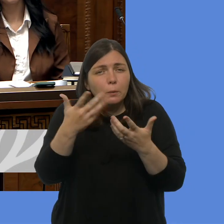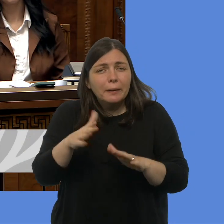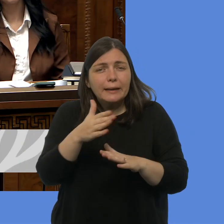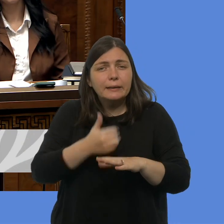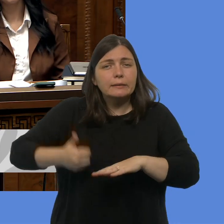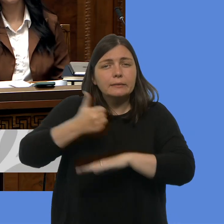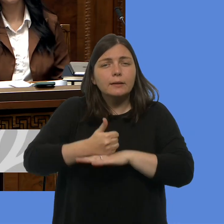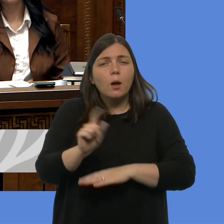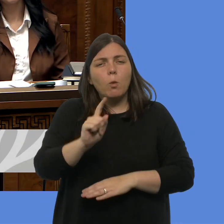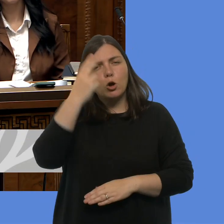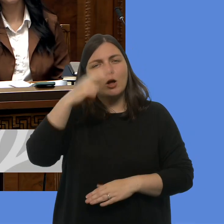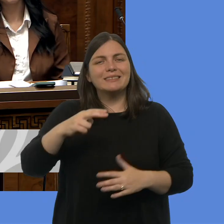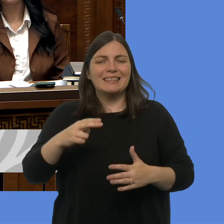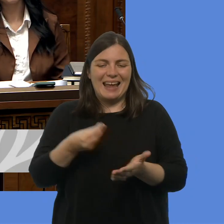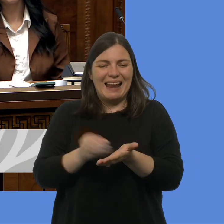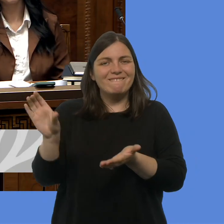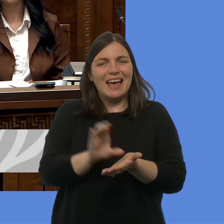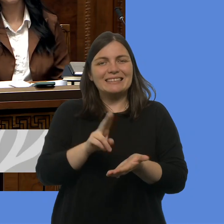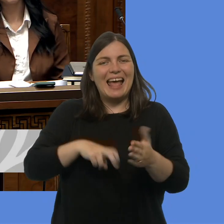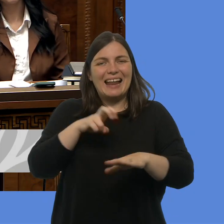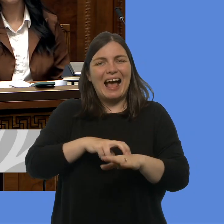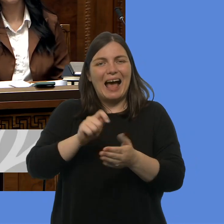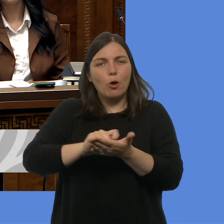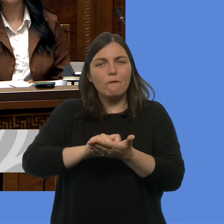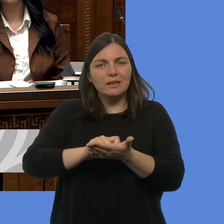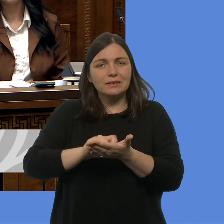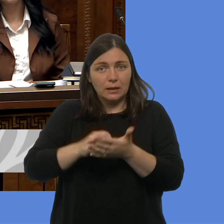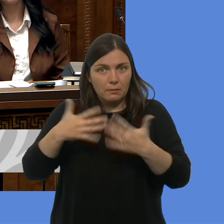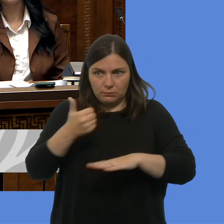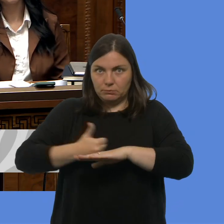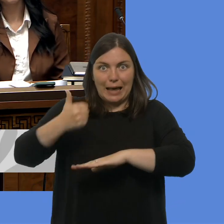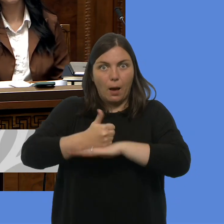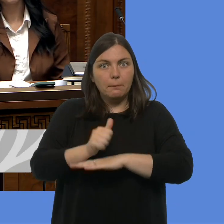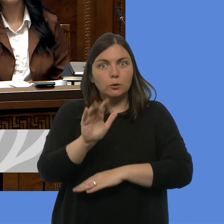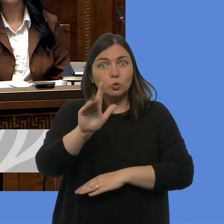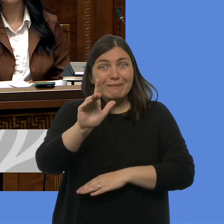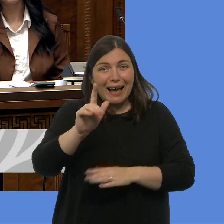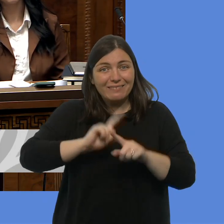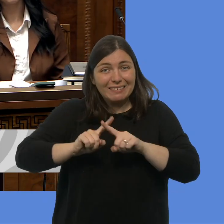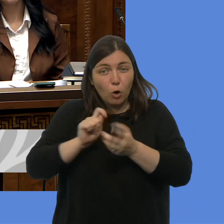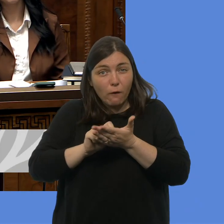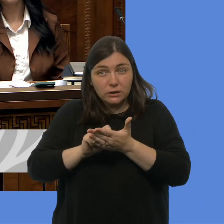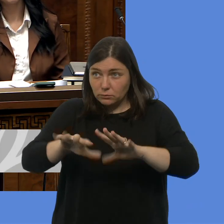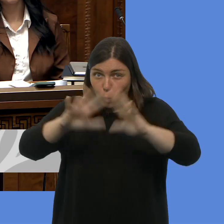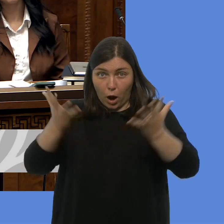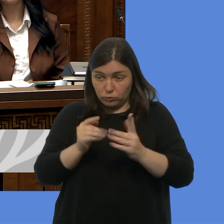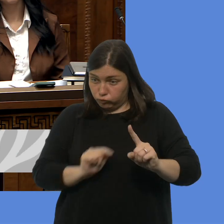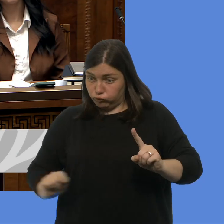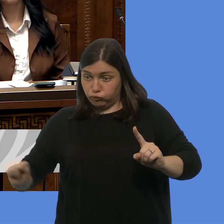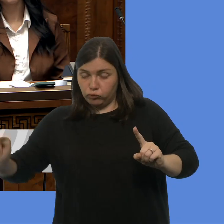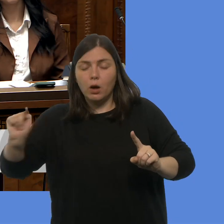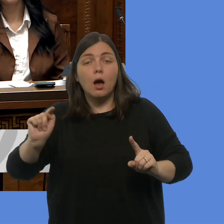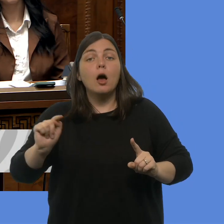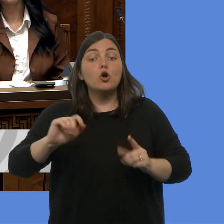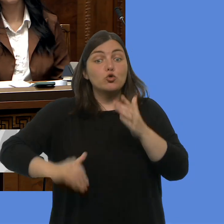25 offices in key locations globally. So looking ahead, our new international relations strategy will really build